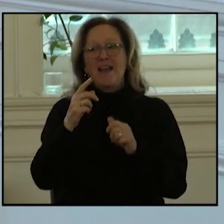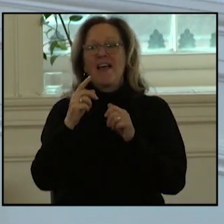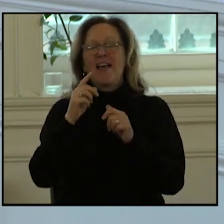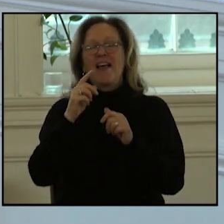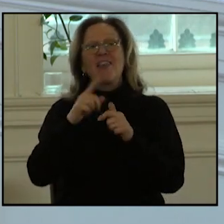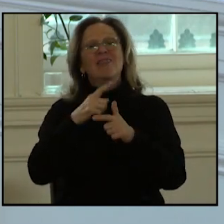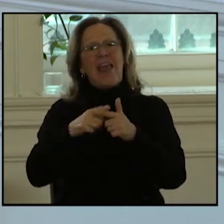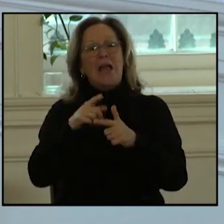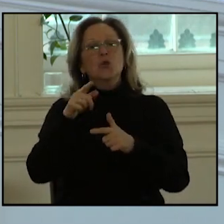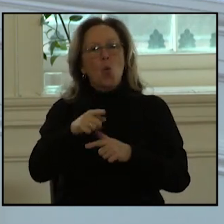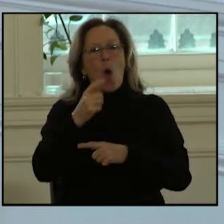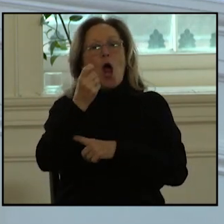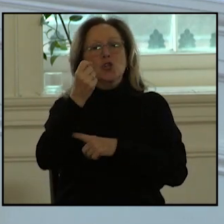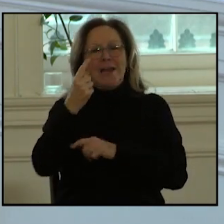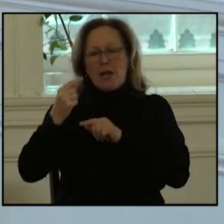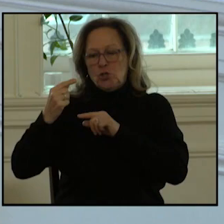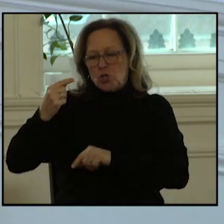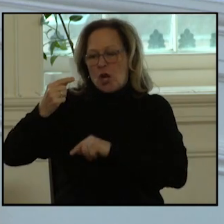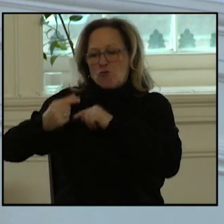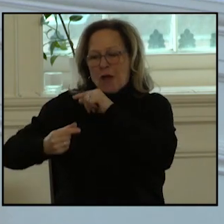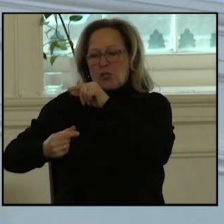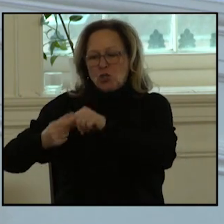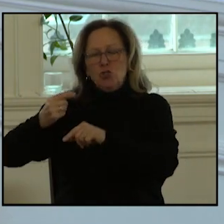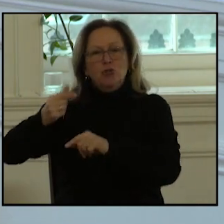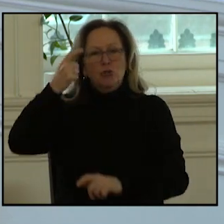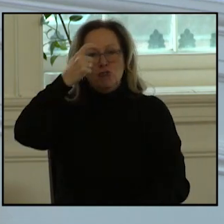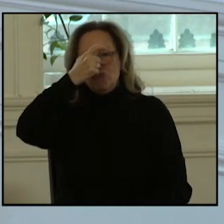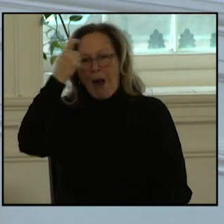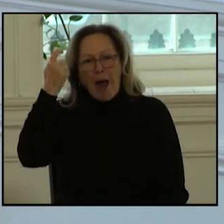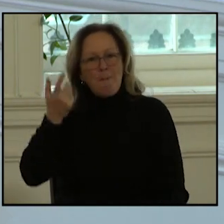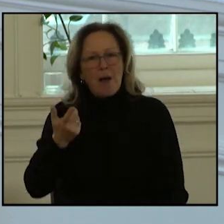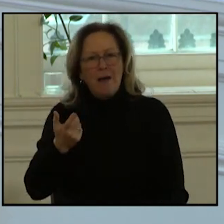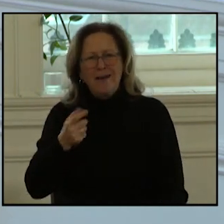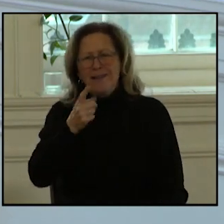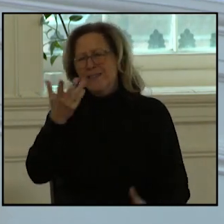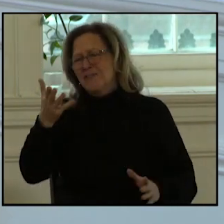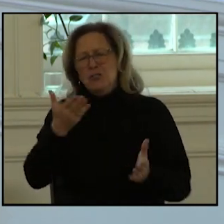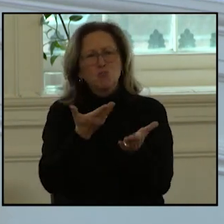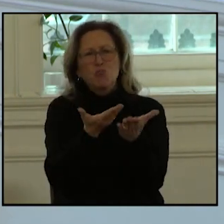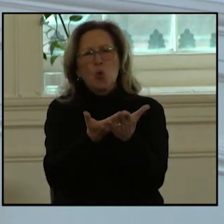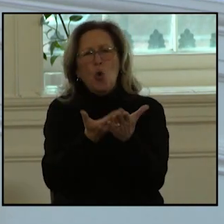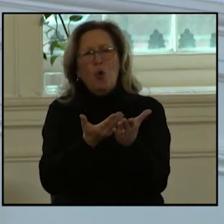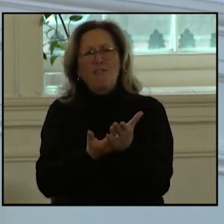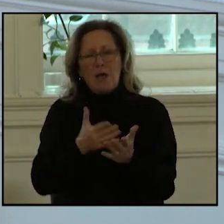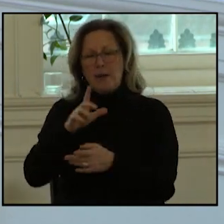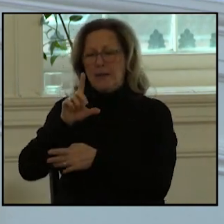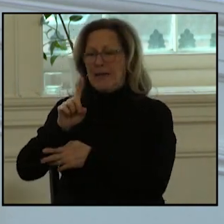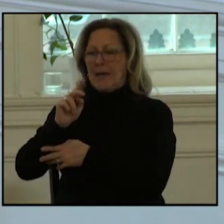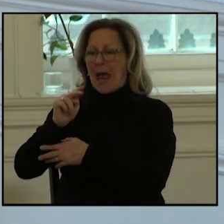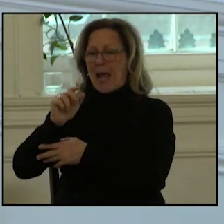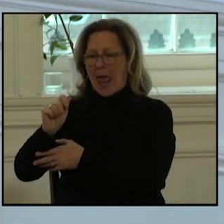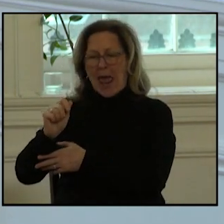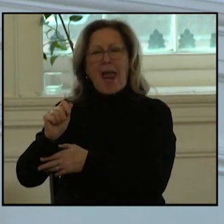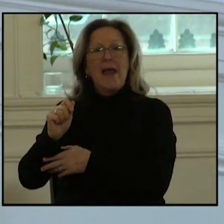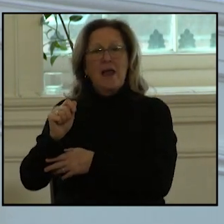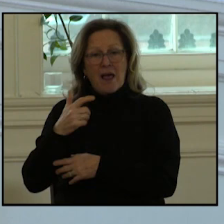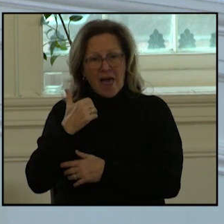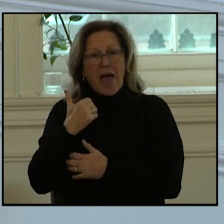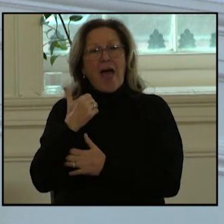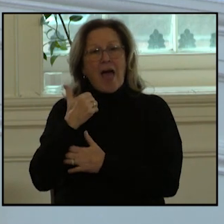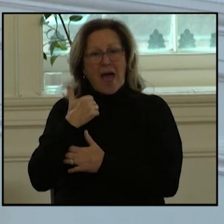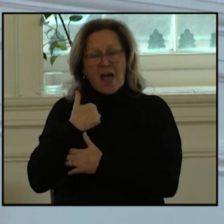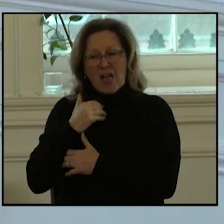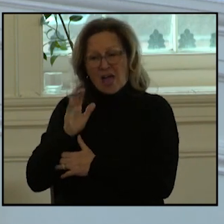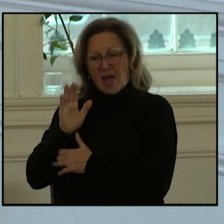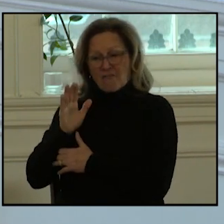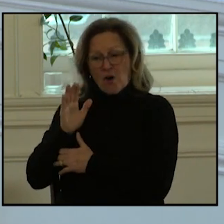generational trauma. It has been scientifically proven that the DNA of the Black and African community has been altered due to